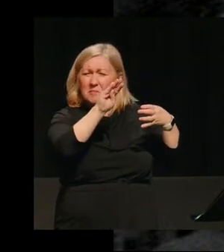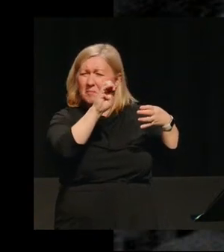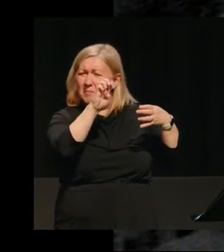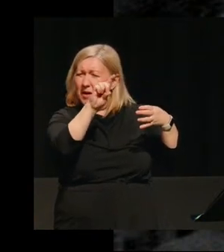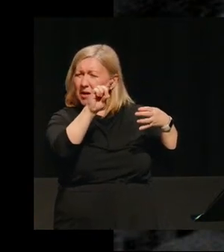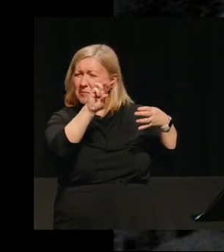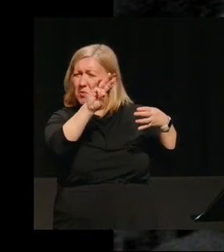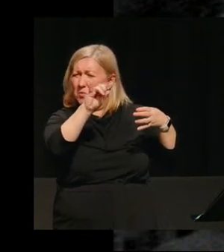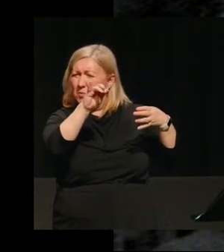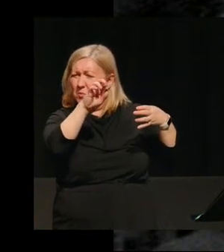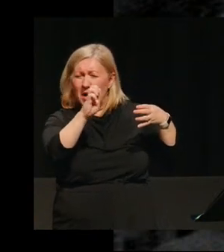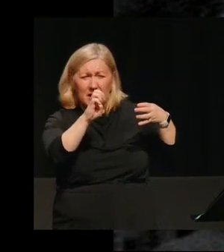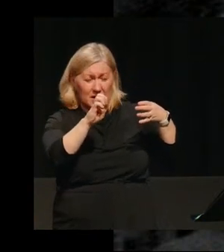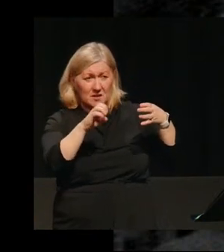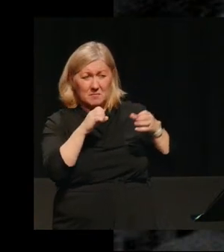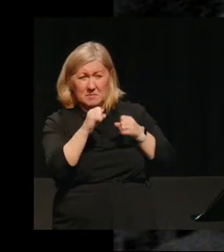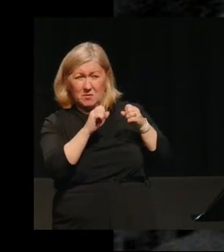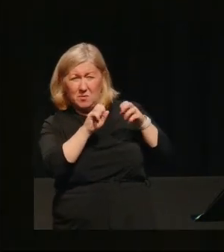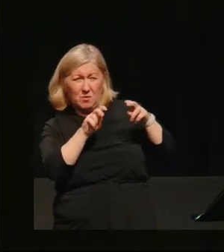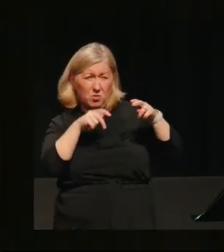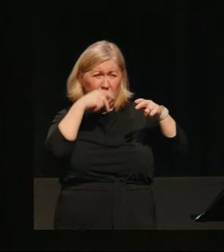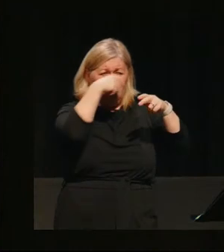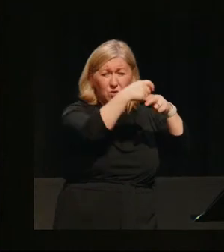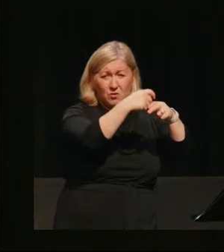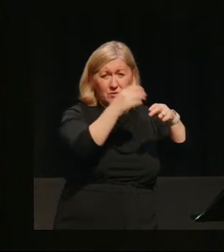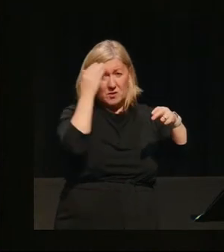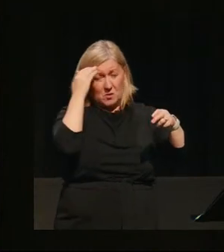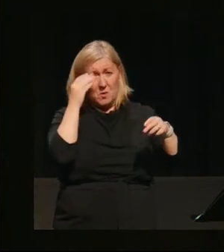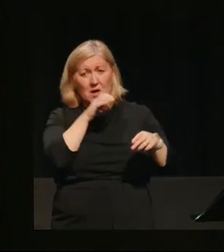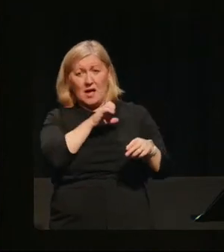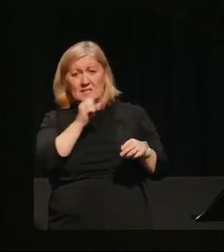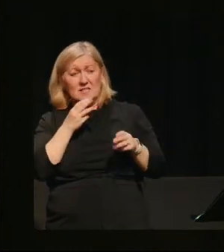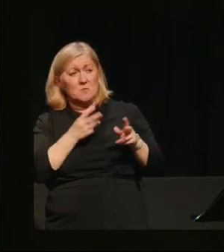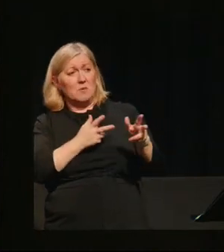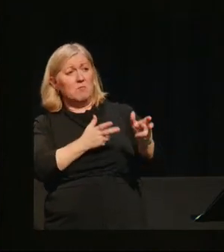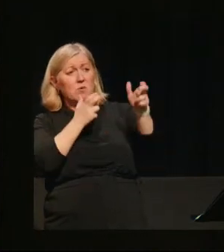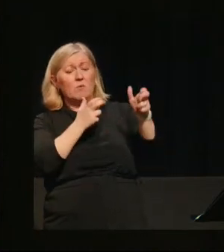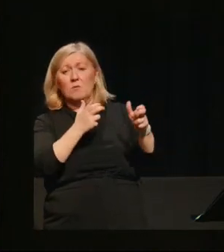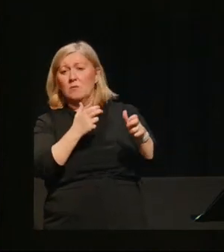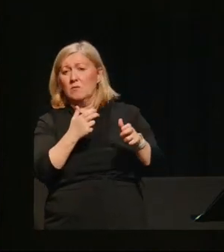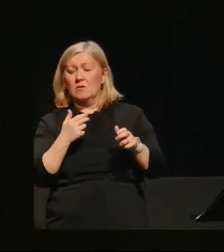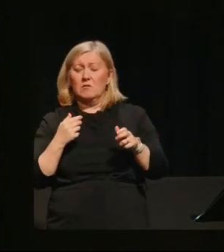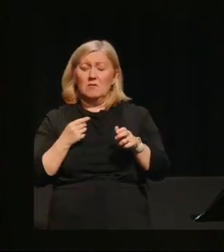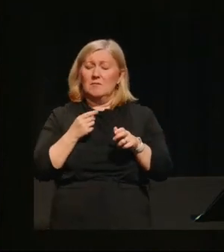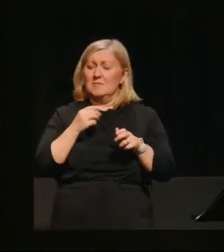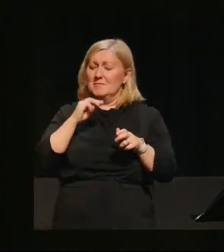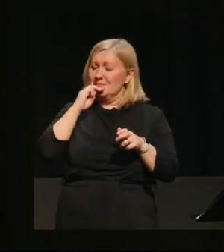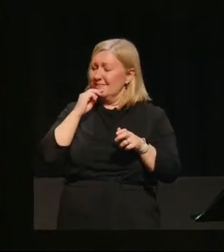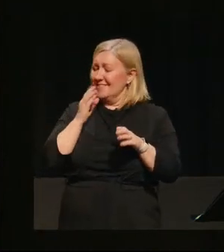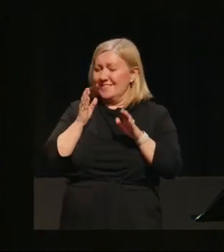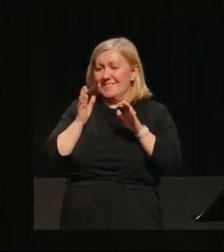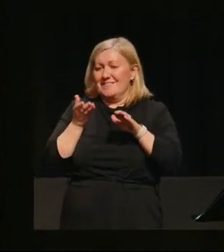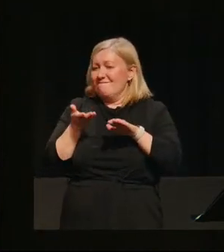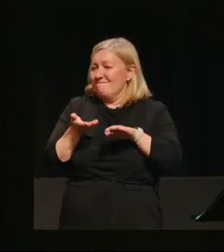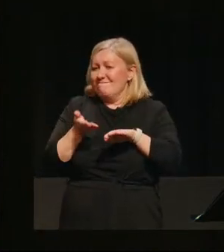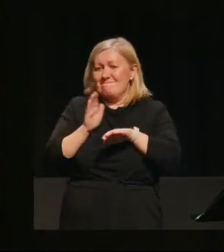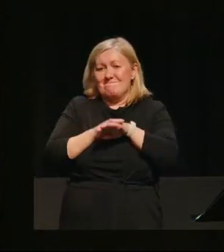shot in order to put an end to their misery. We found